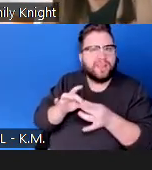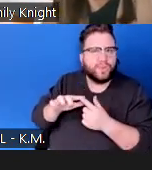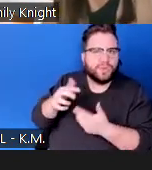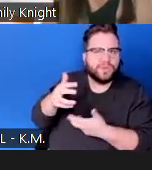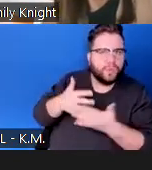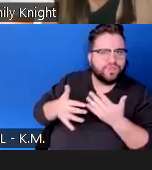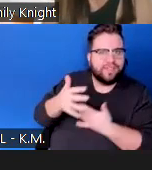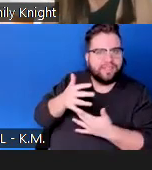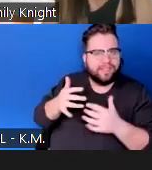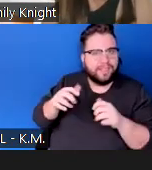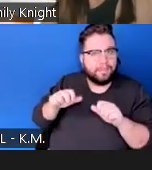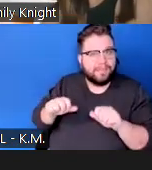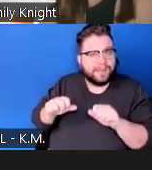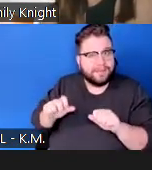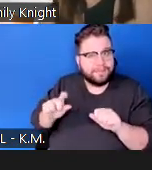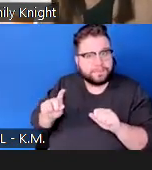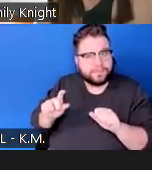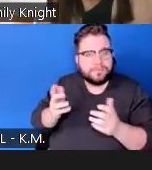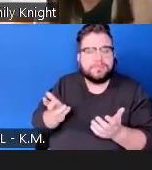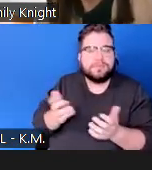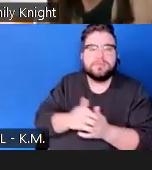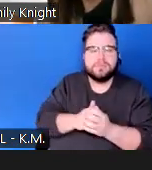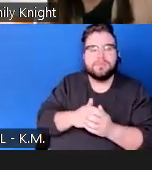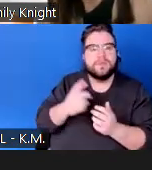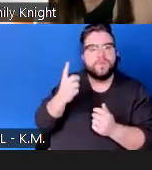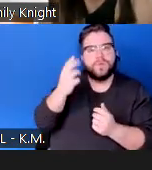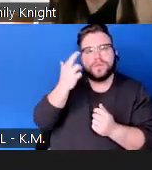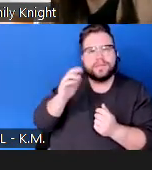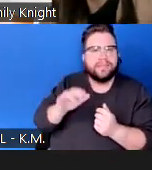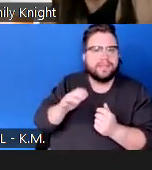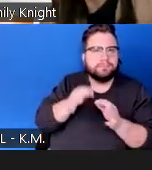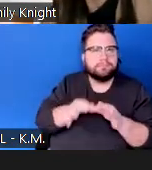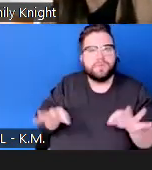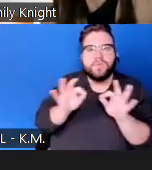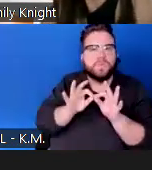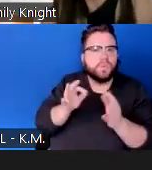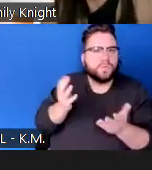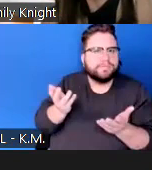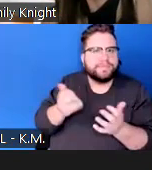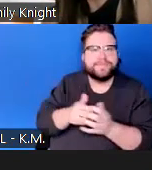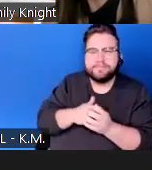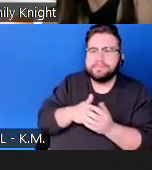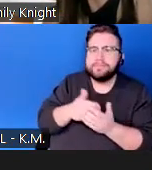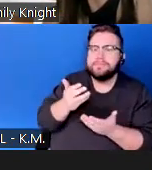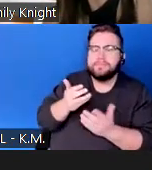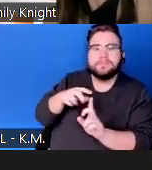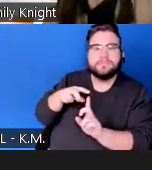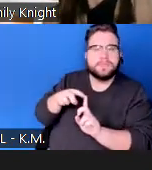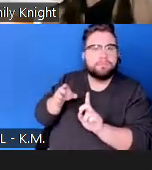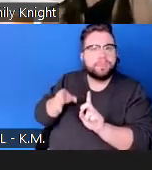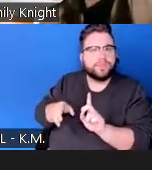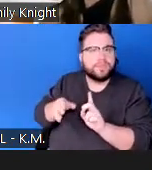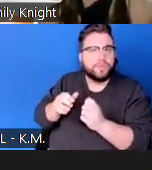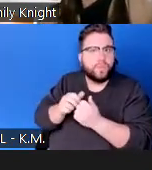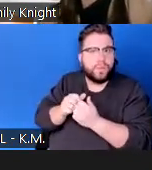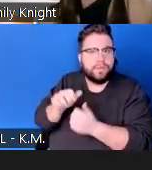important is that a person on the autism spectrum may have a harder time understanding other people if their brains